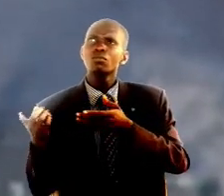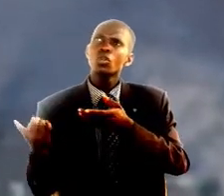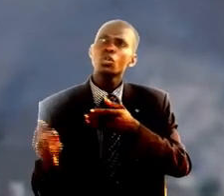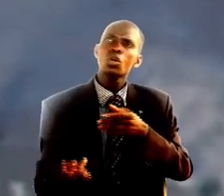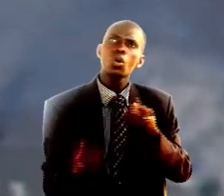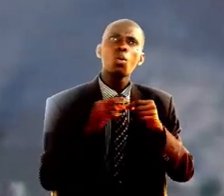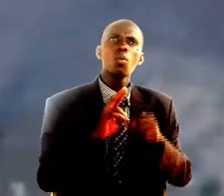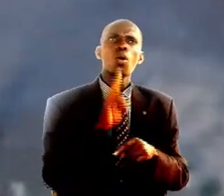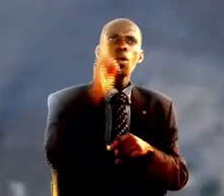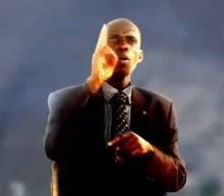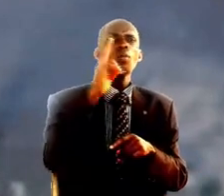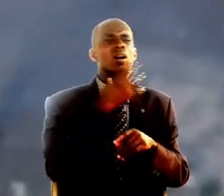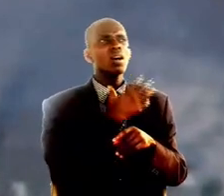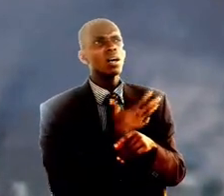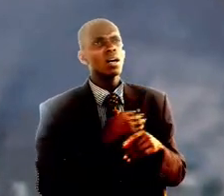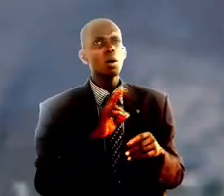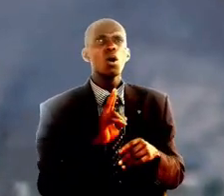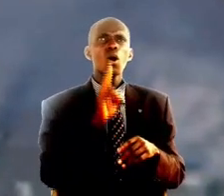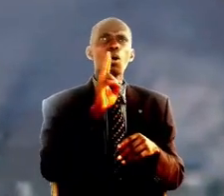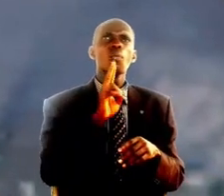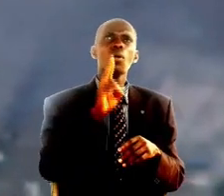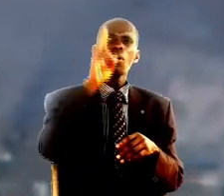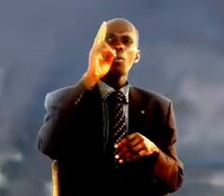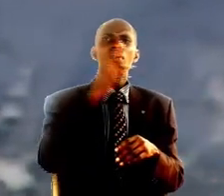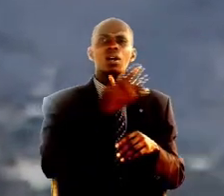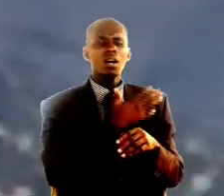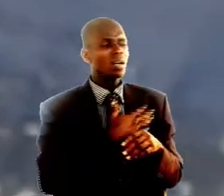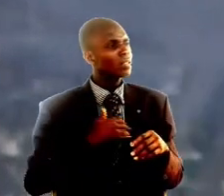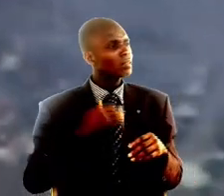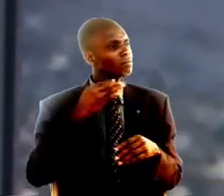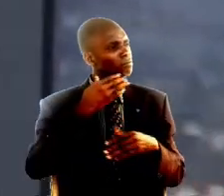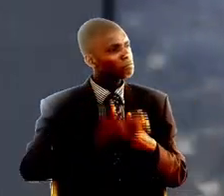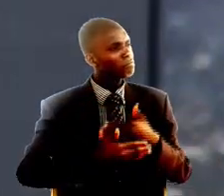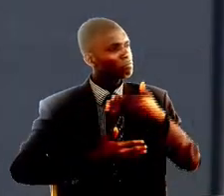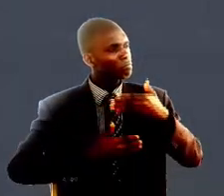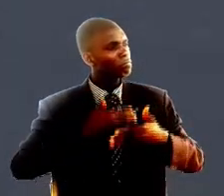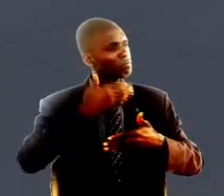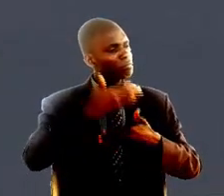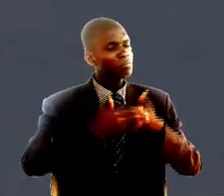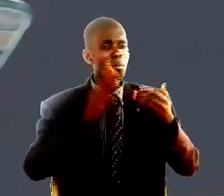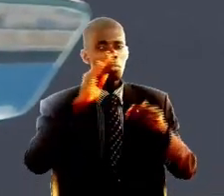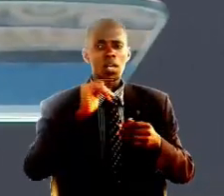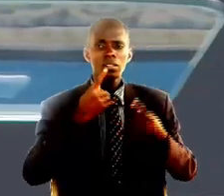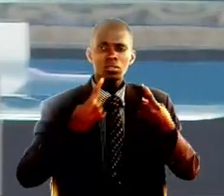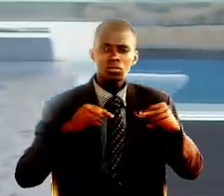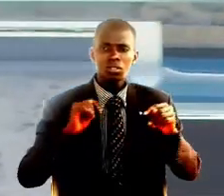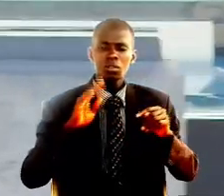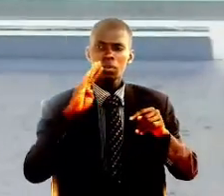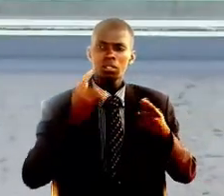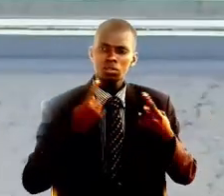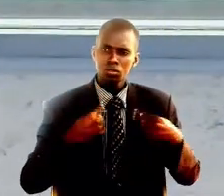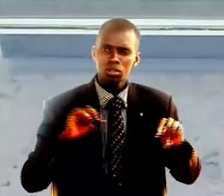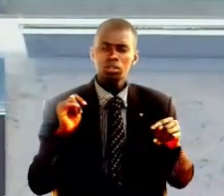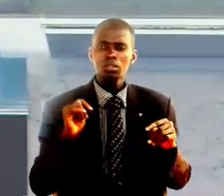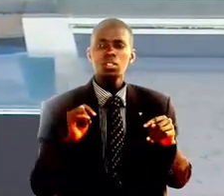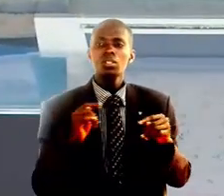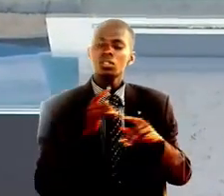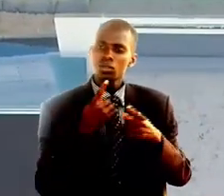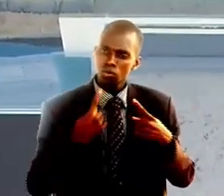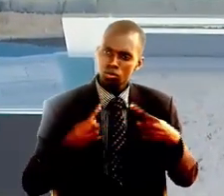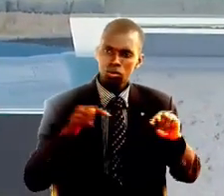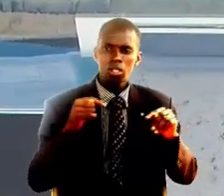again, up and up again, by trying and trying and trying. Try, don't tremble.